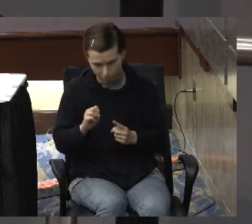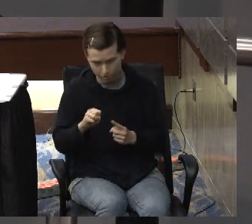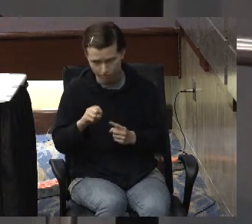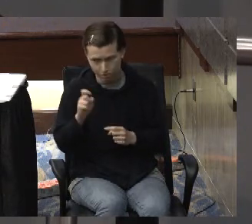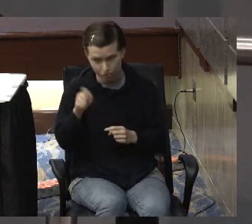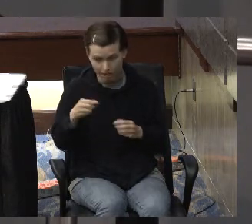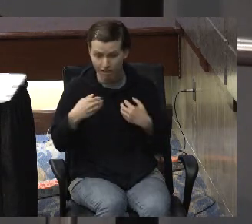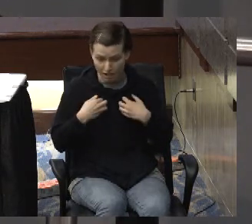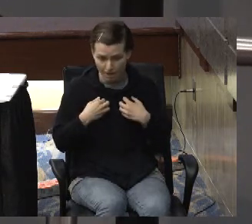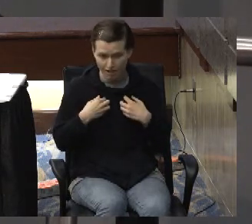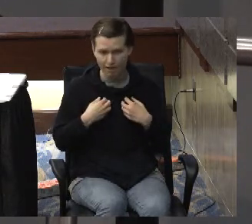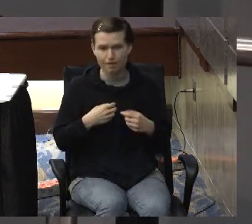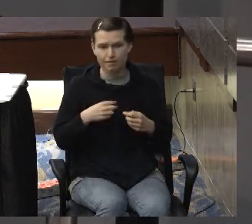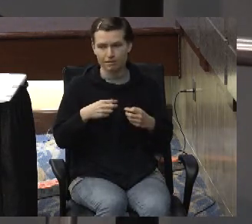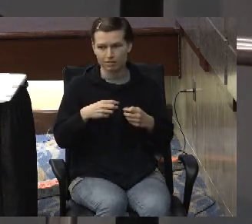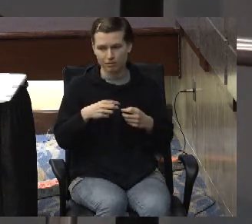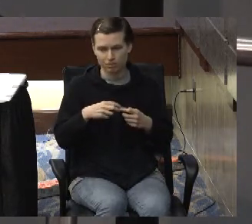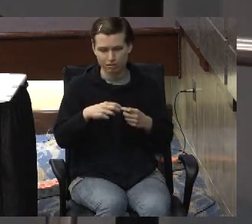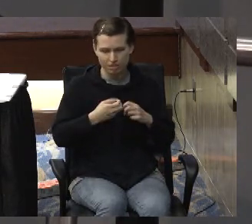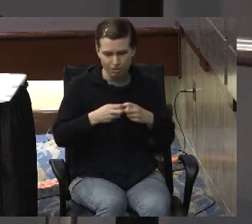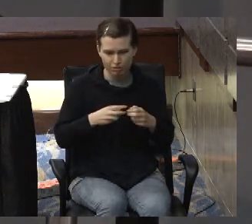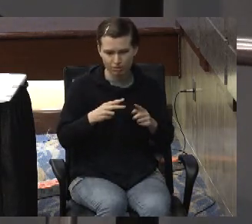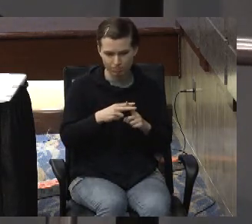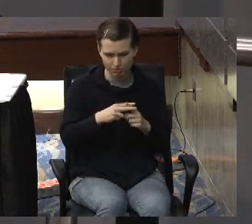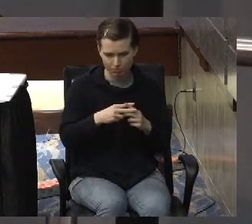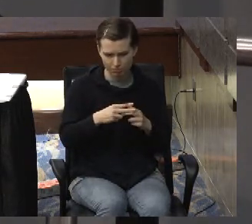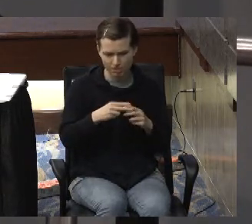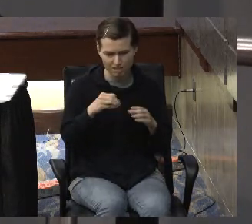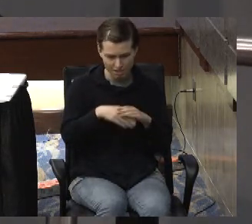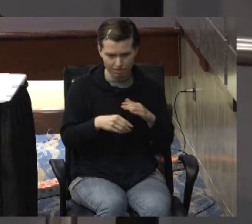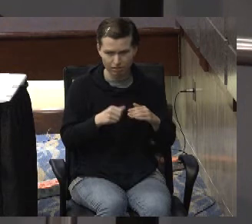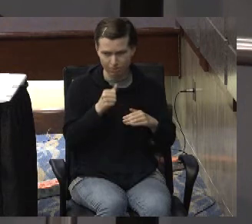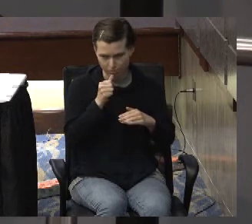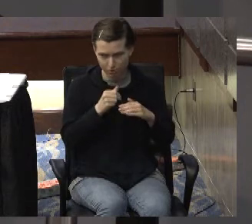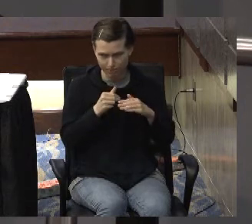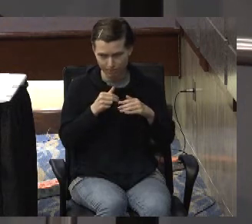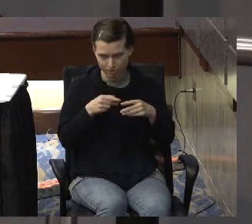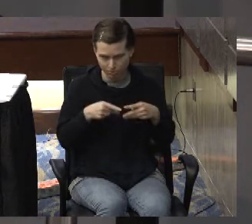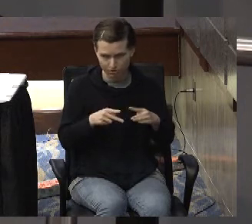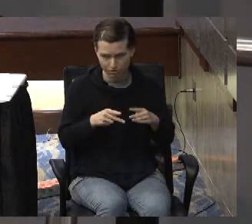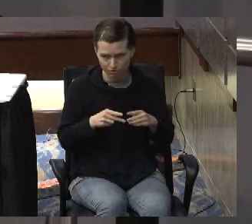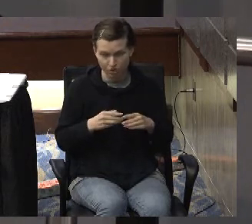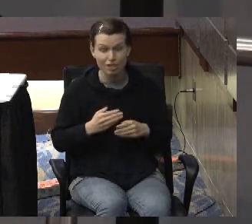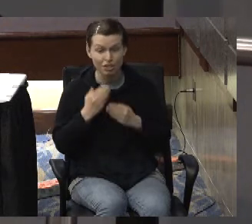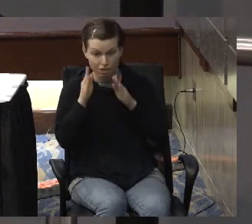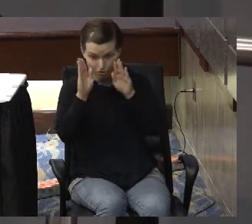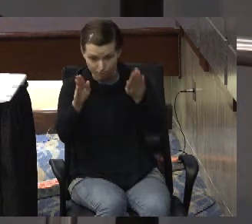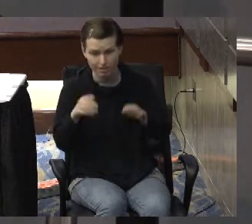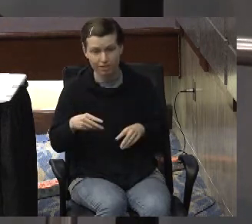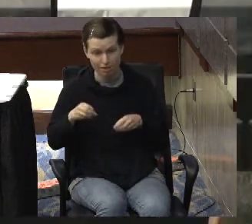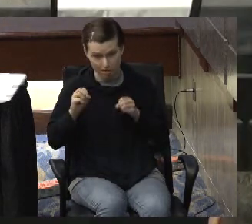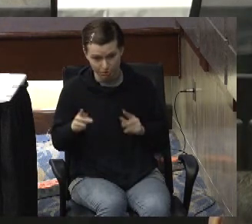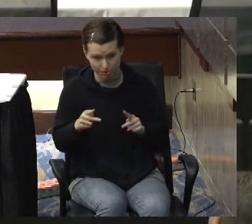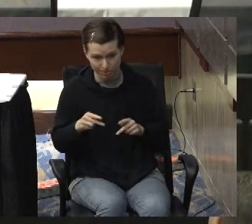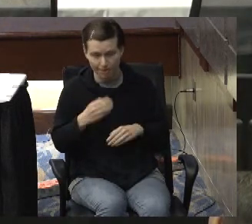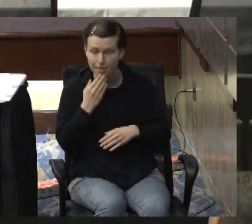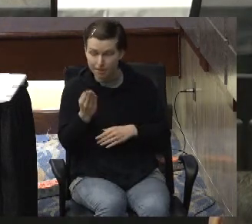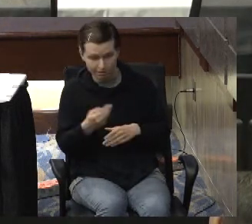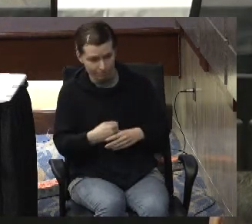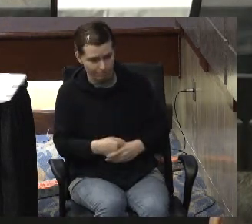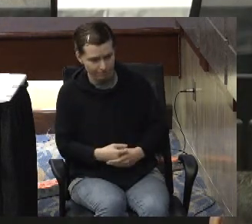plugs in these private garages. It's a great opportunity. Thank you. Thank you, Dr. Northcutt.